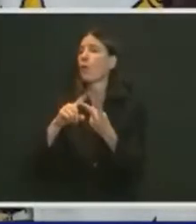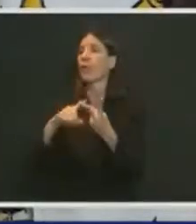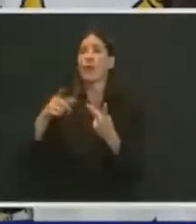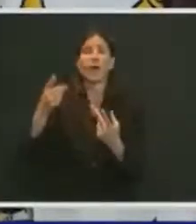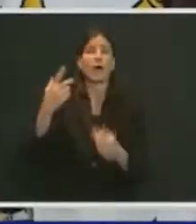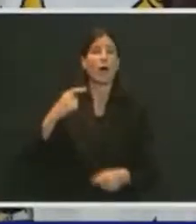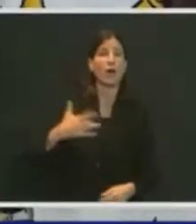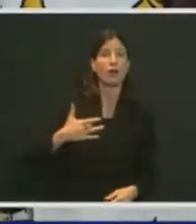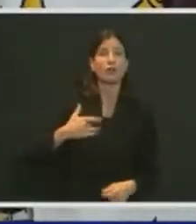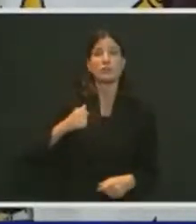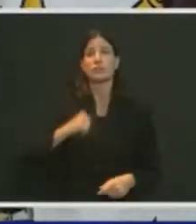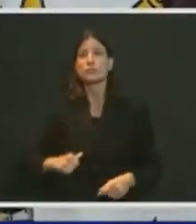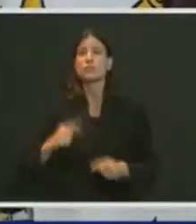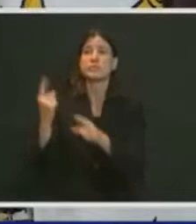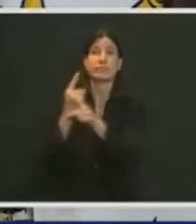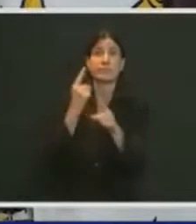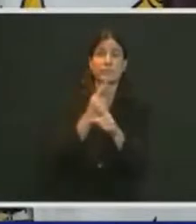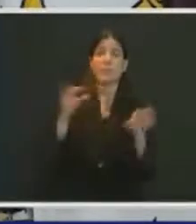patients.